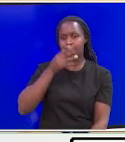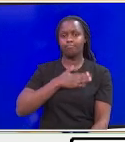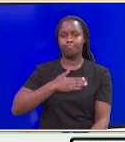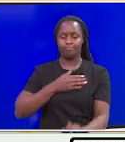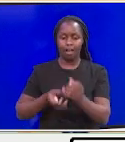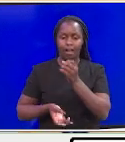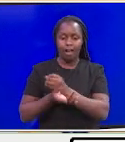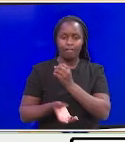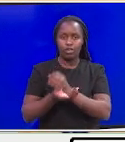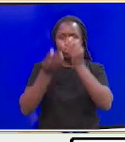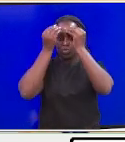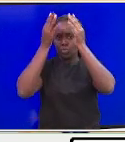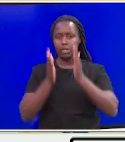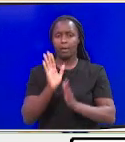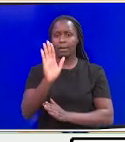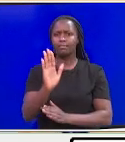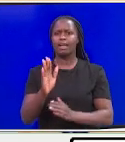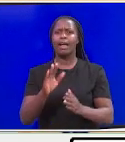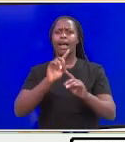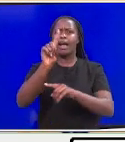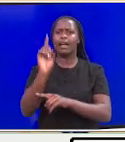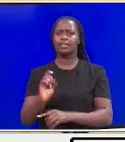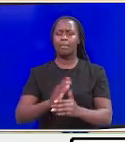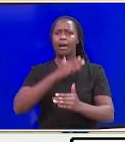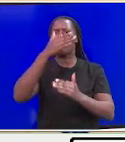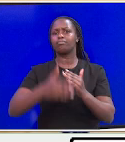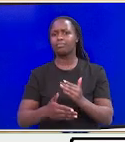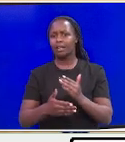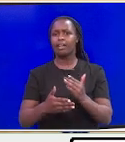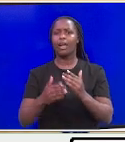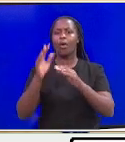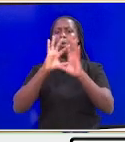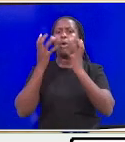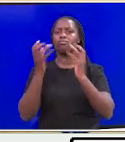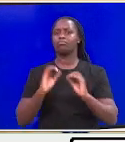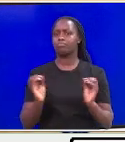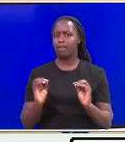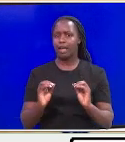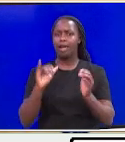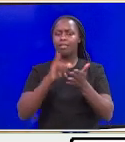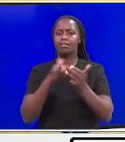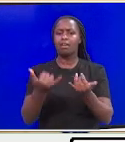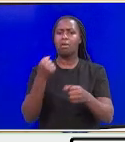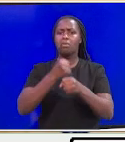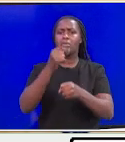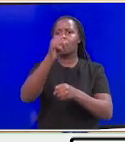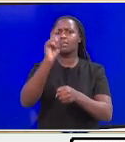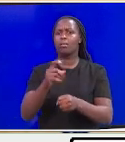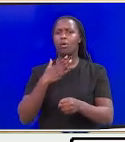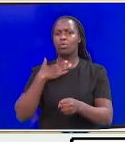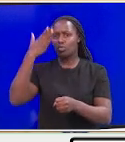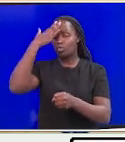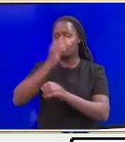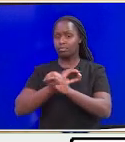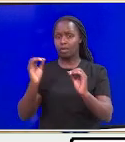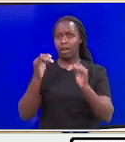Kuanguka kwa mitihani sio mtu ya dunia ambaye atuanaogopa hii mitihani ndio wasifanye ndio isibilikane nini nafanya chini nini pia